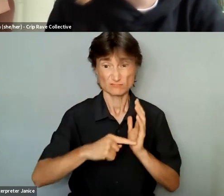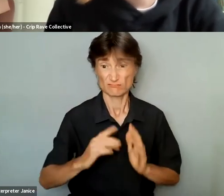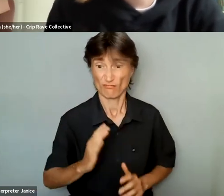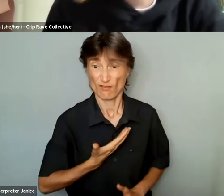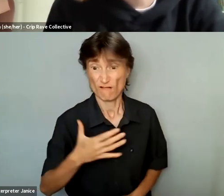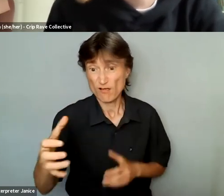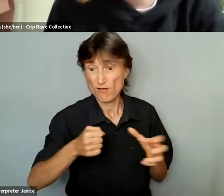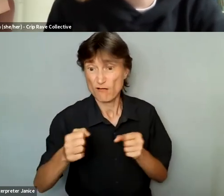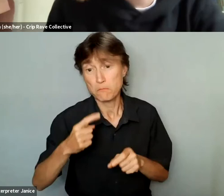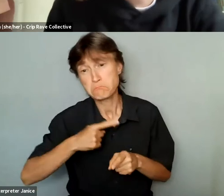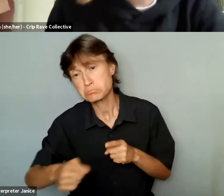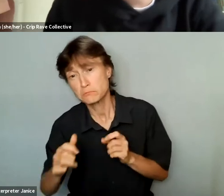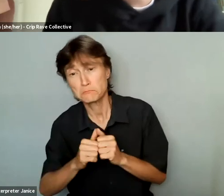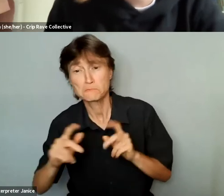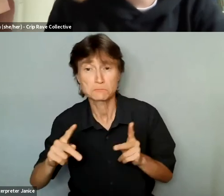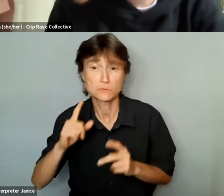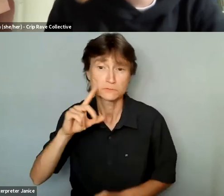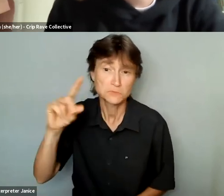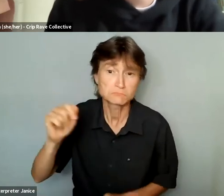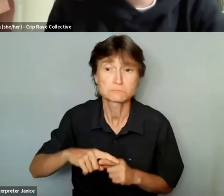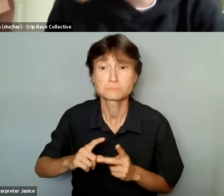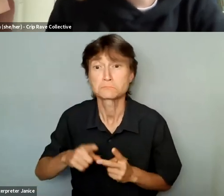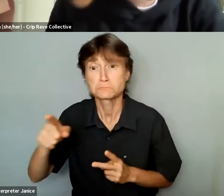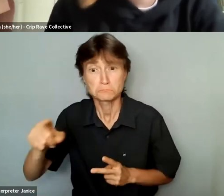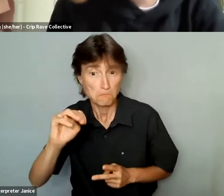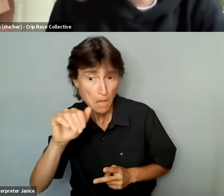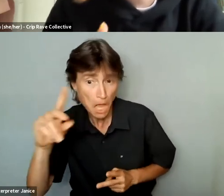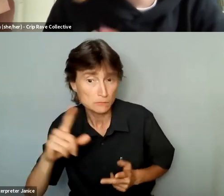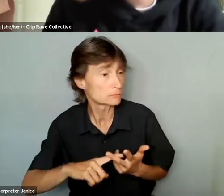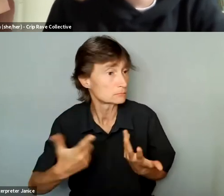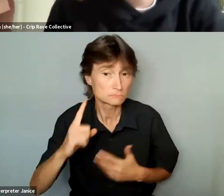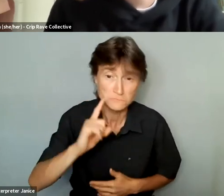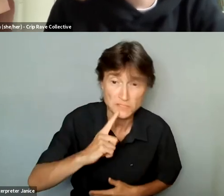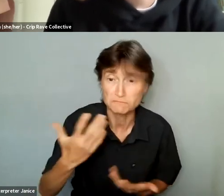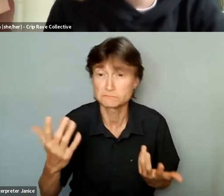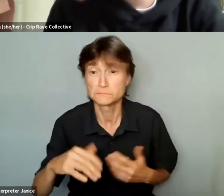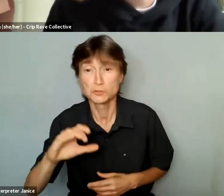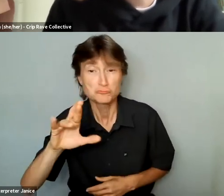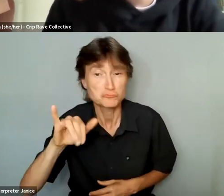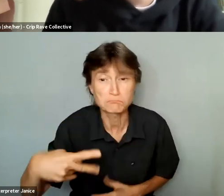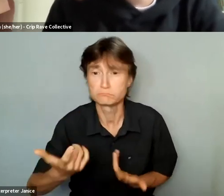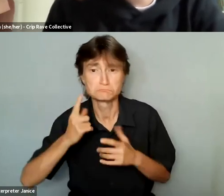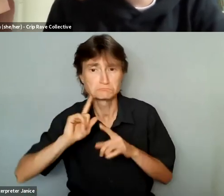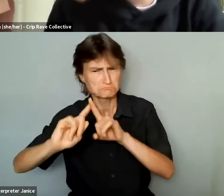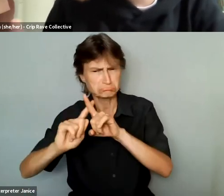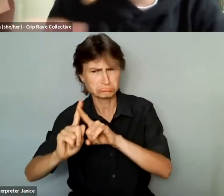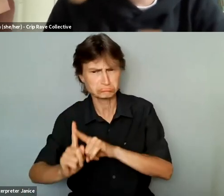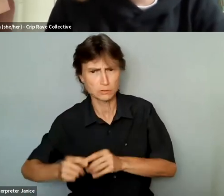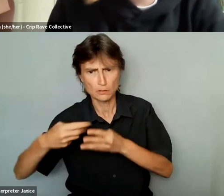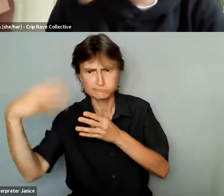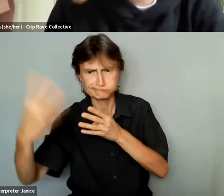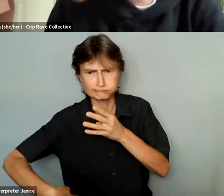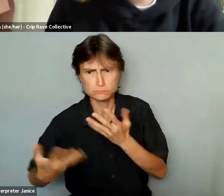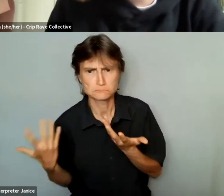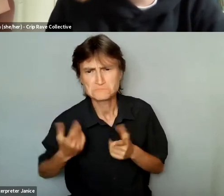or people who identify as sick or CRIP or MAD or deaf, like, you know, all across the board. And that's everyone,